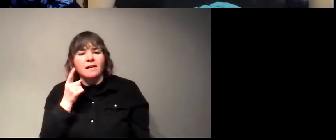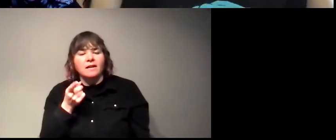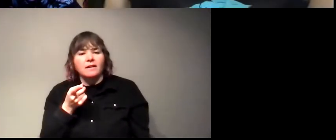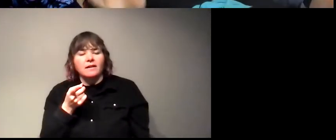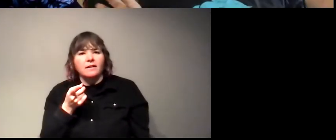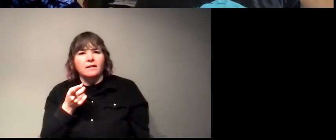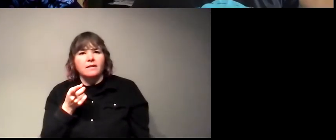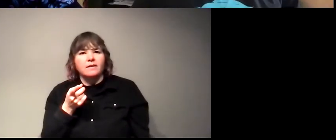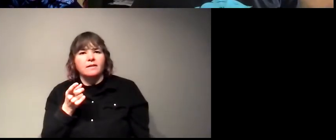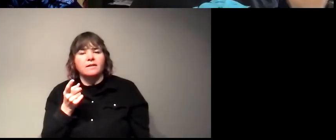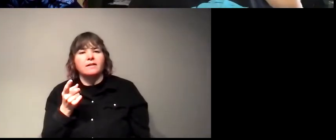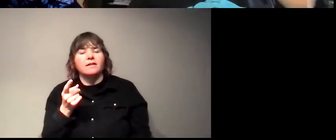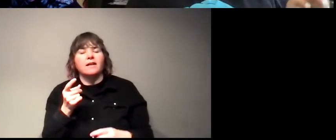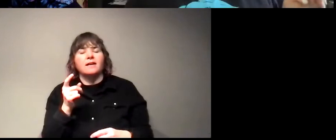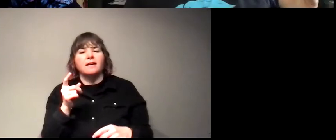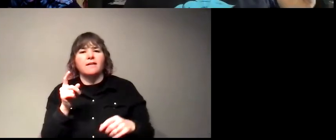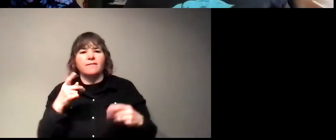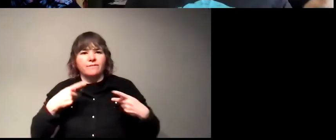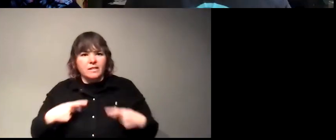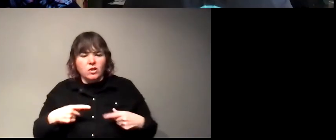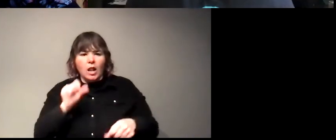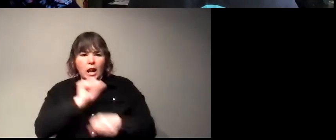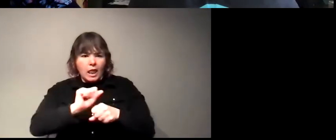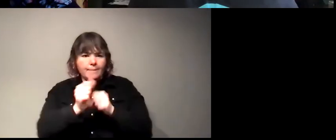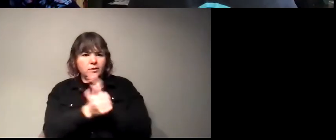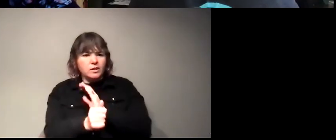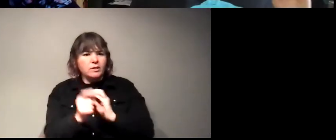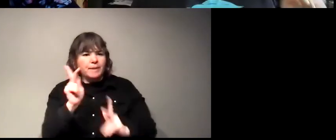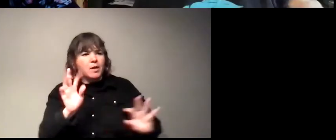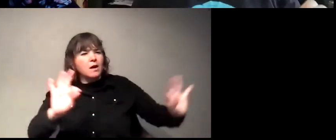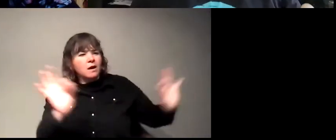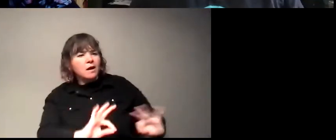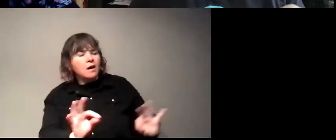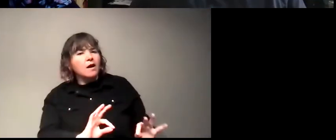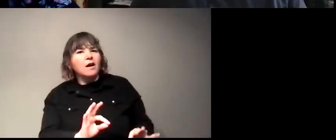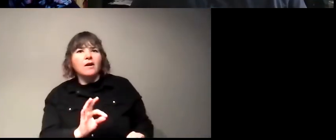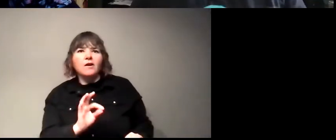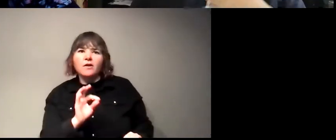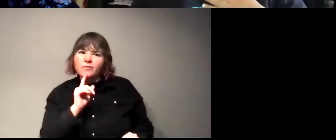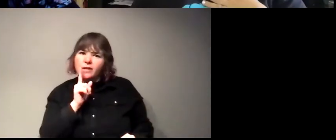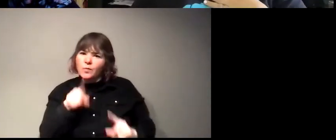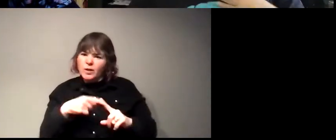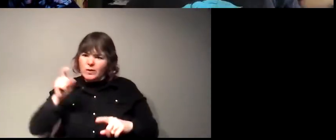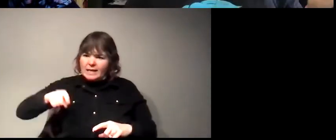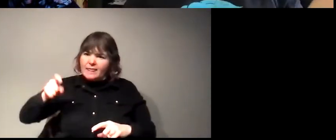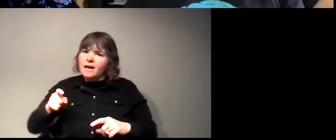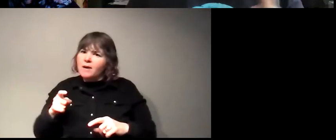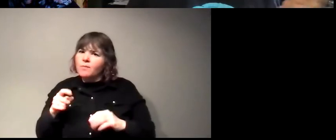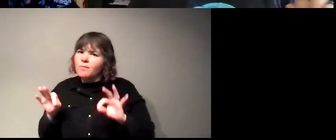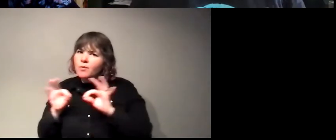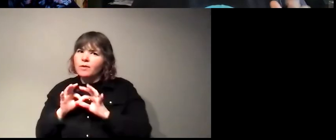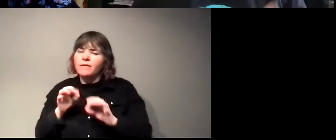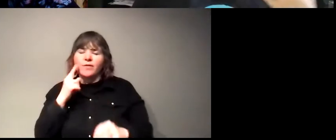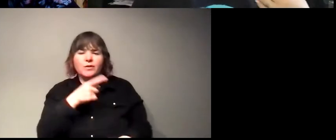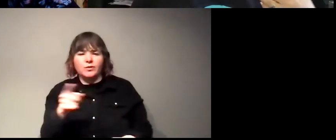like manual labor skills are so undervalued Yeah. until you get to the point where you need them. Like I Mm. for those of